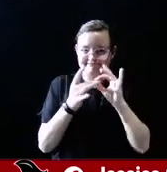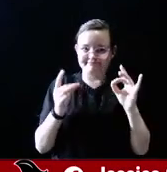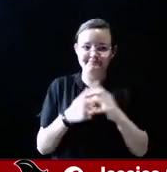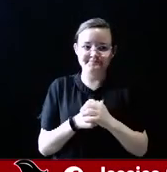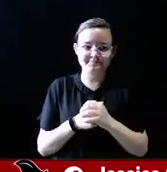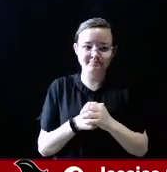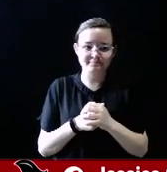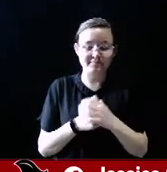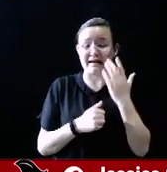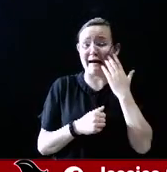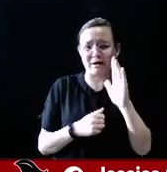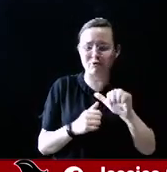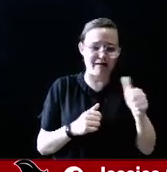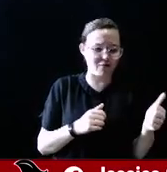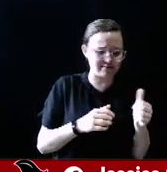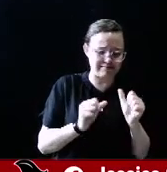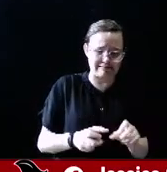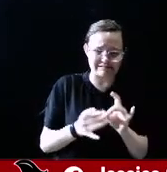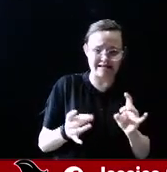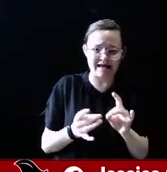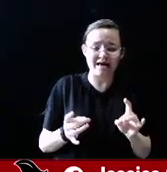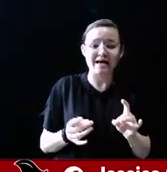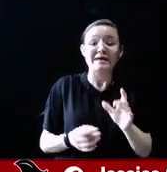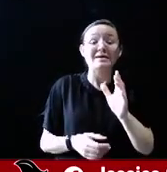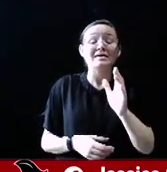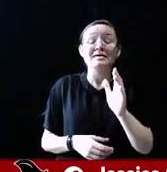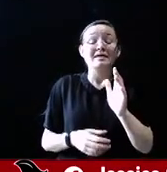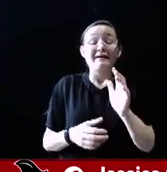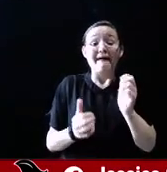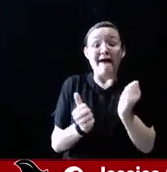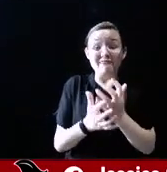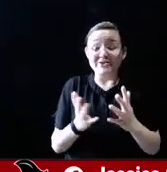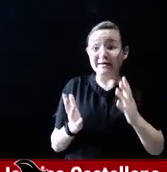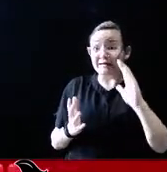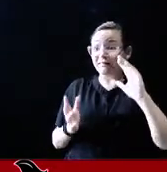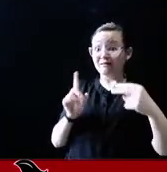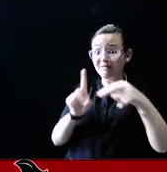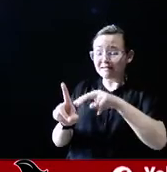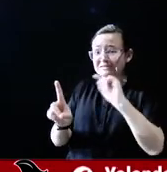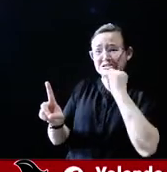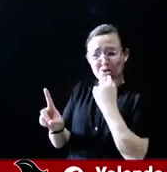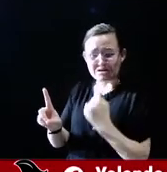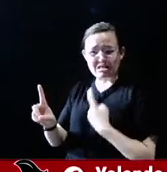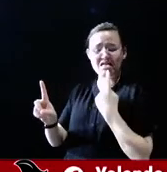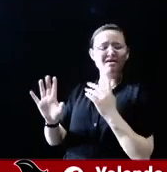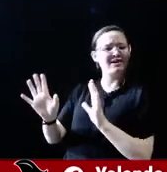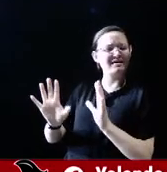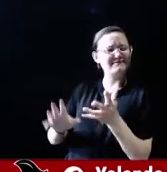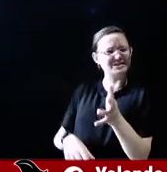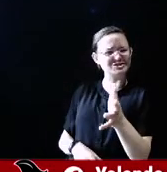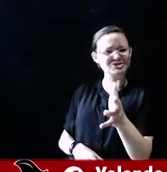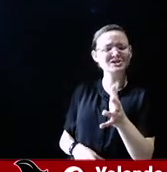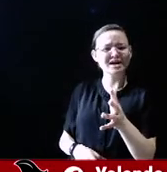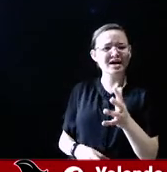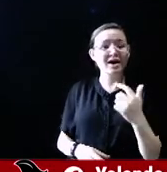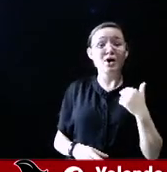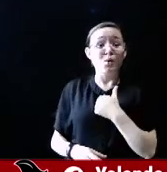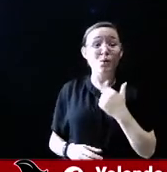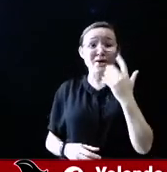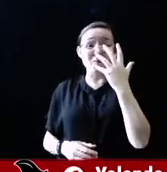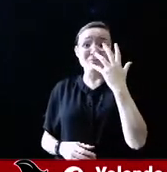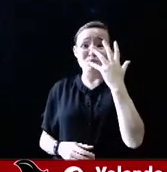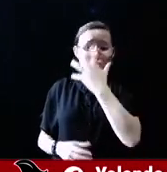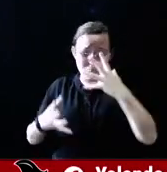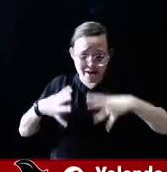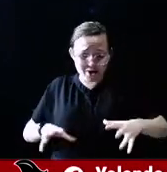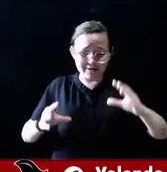I'm not sure how else to put this. Stop taking everything so seriously. Look at us. We're wearing goofy little square